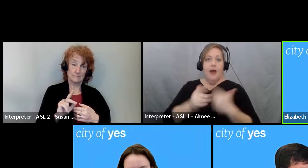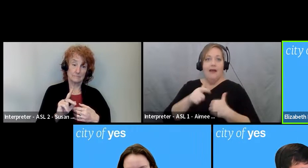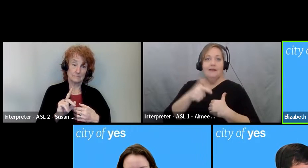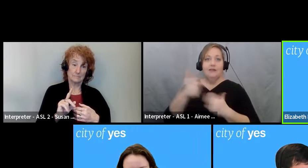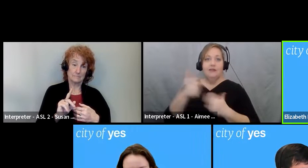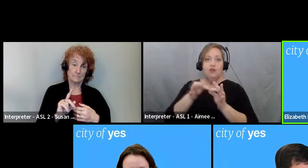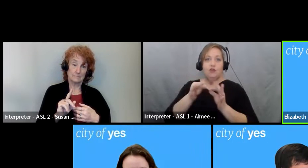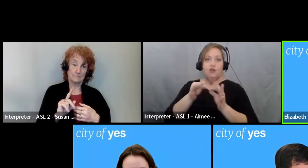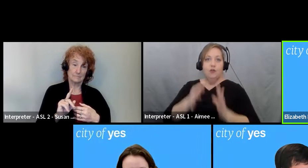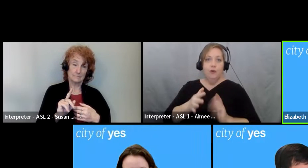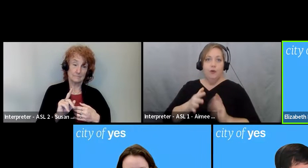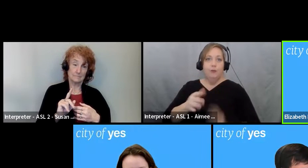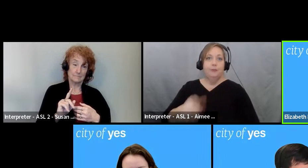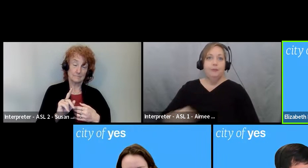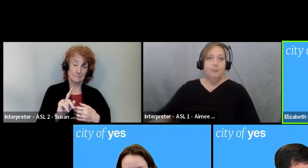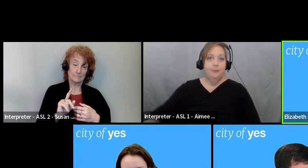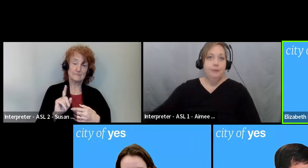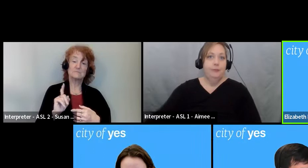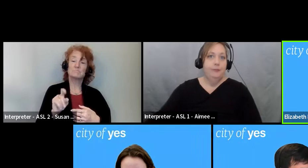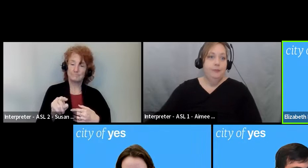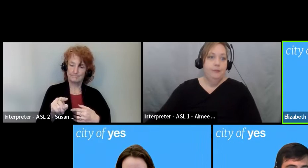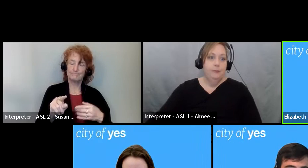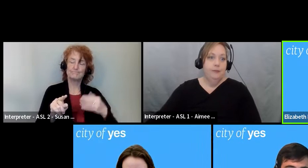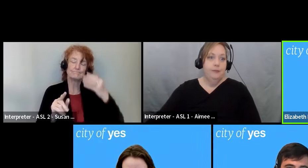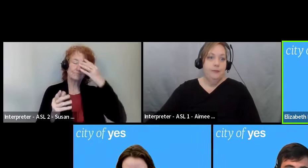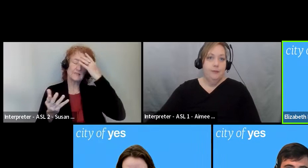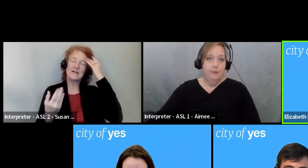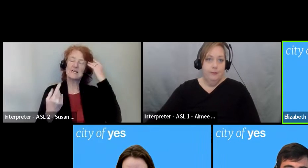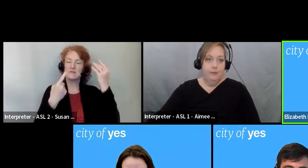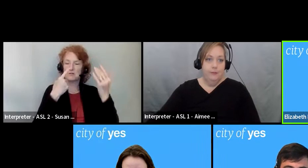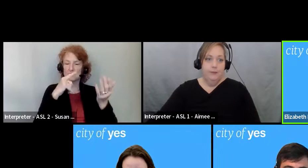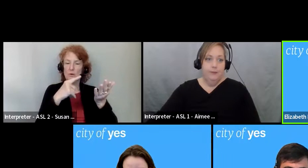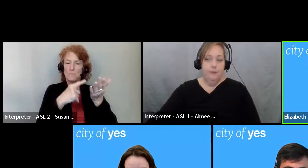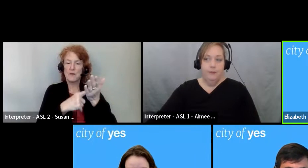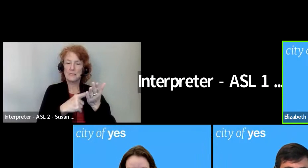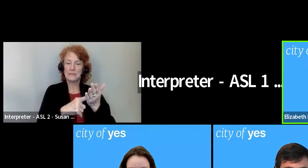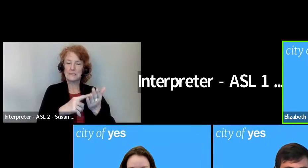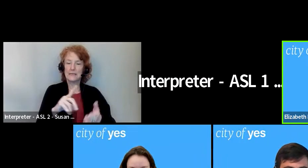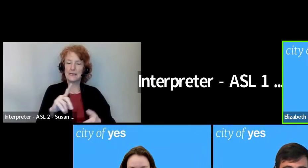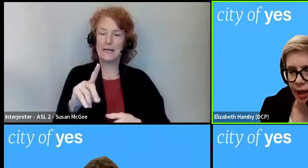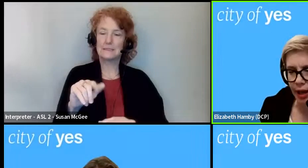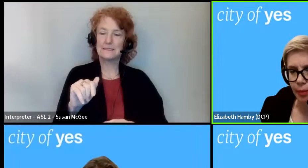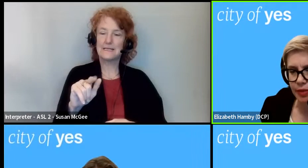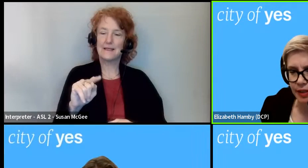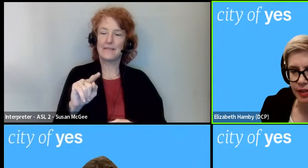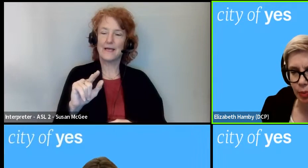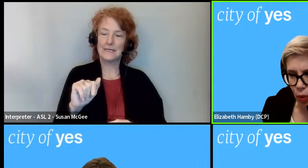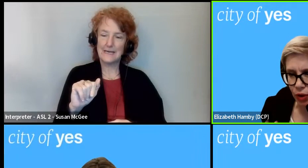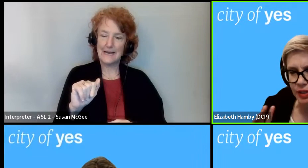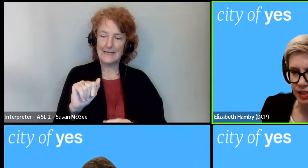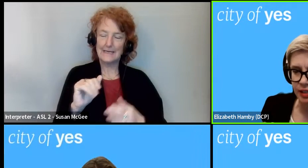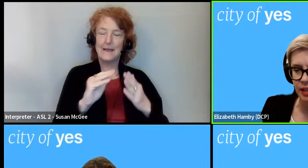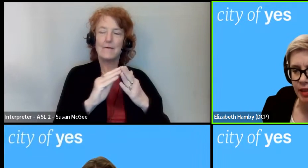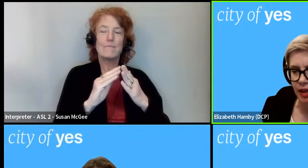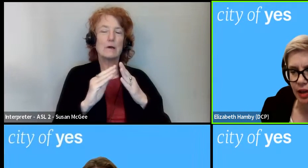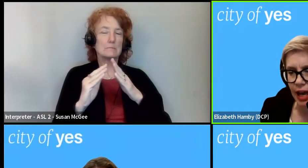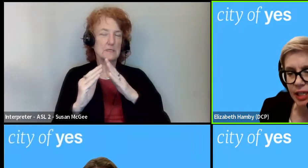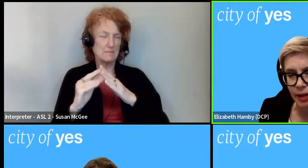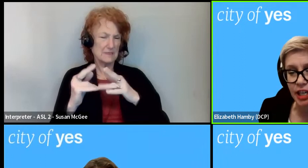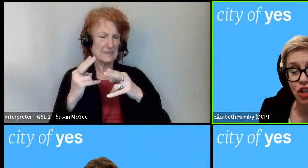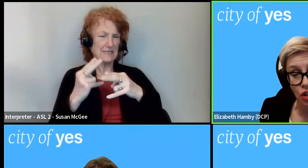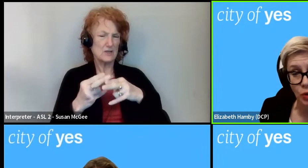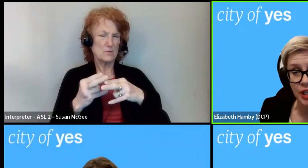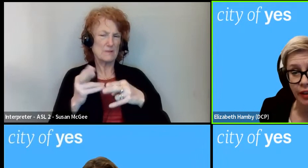bit about the data from some of the cities you cited earlier, that supports some of